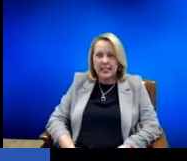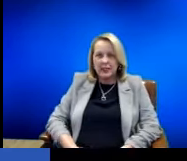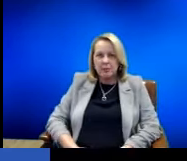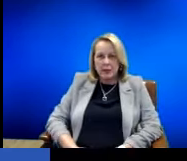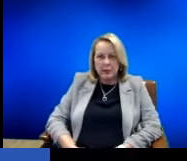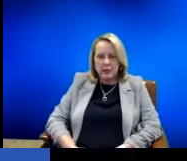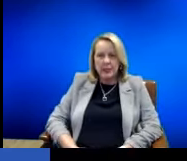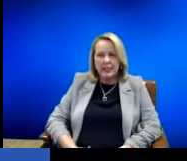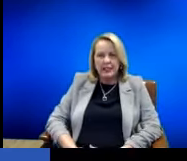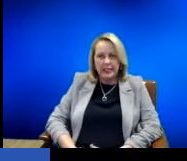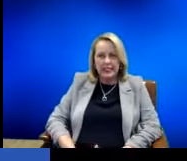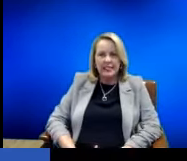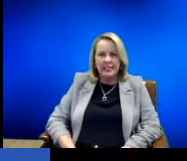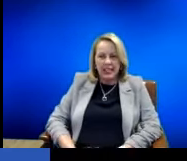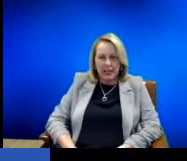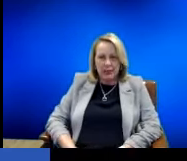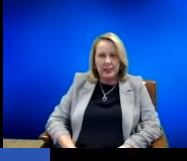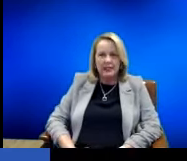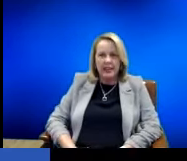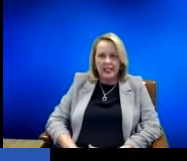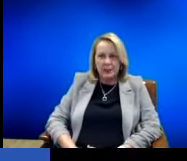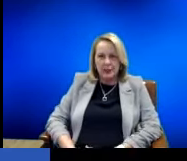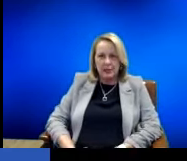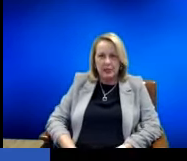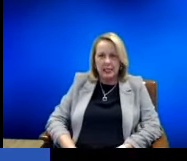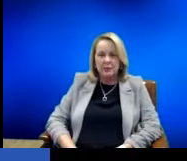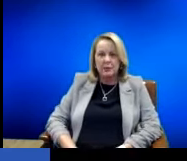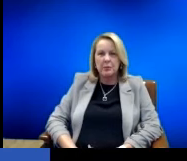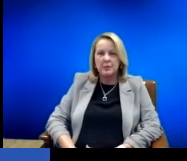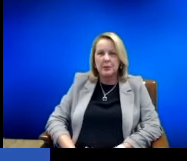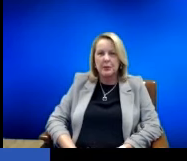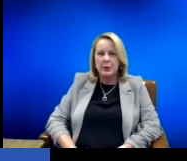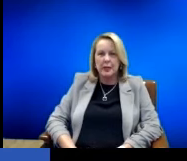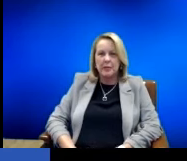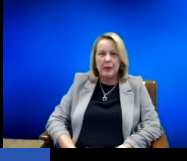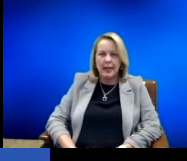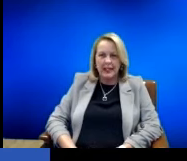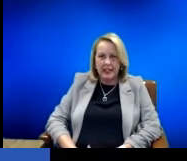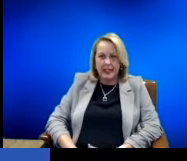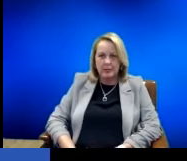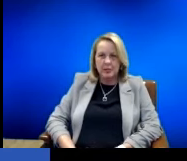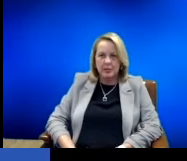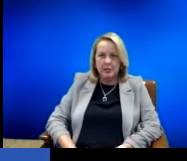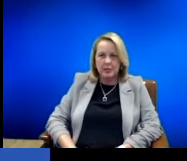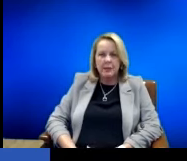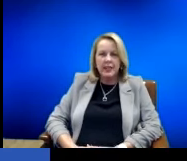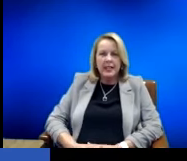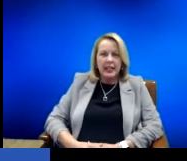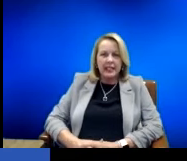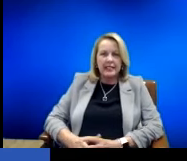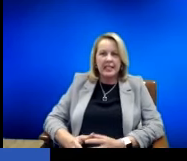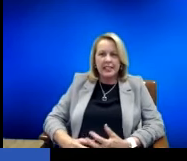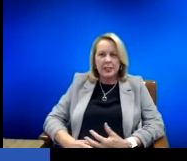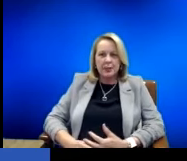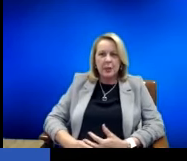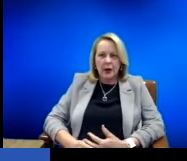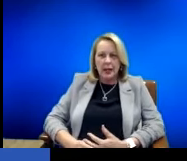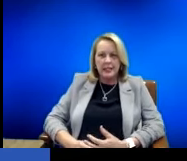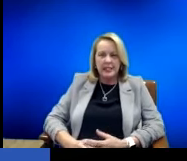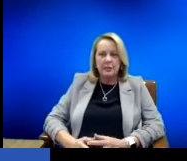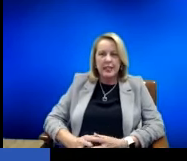a 7-member Texas Able advisory committee with people appointed by the Comptroller. And the